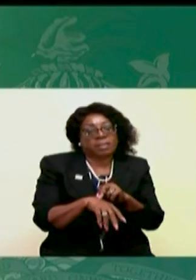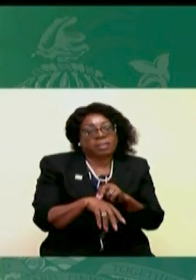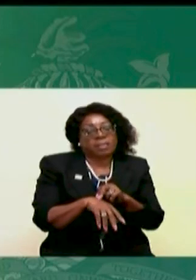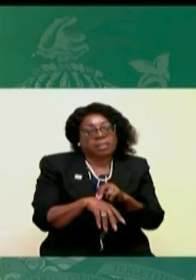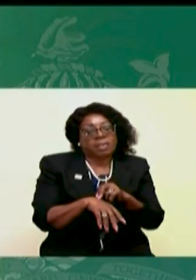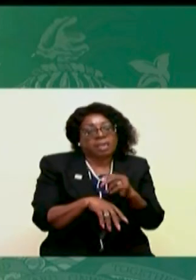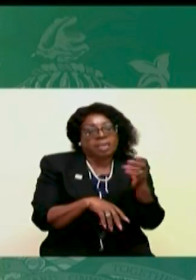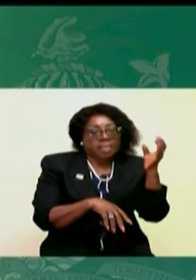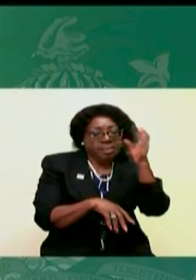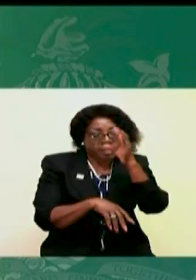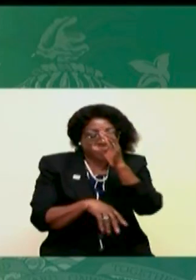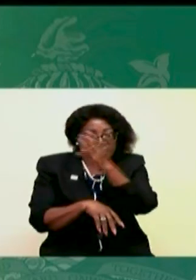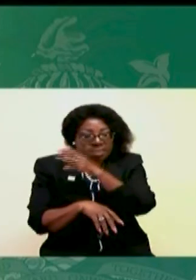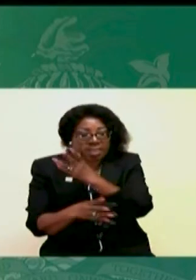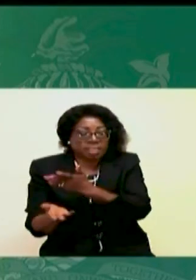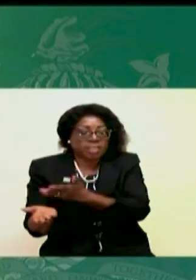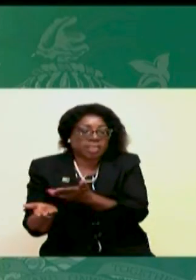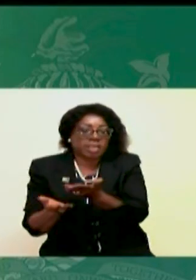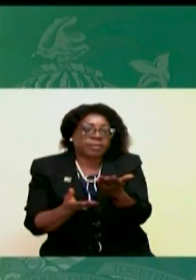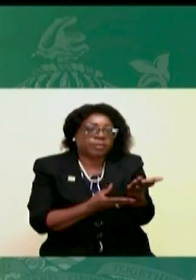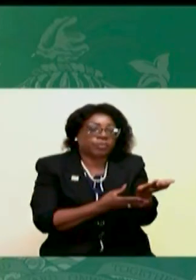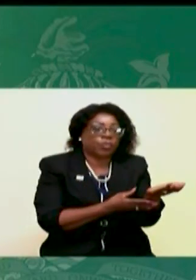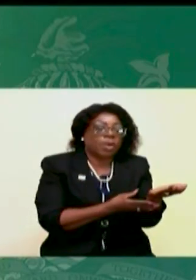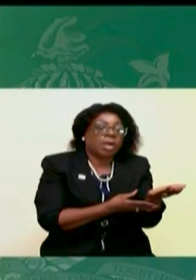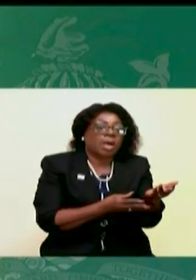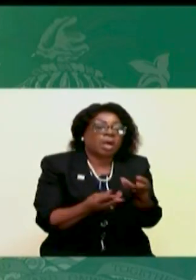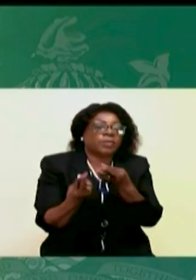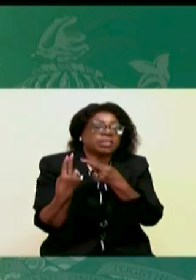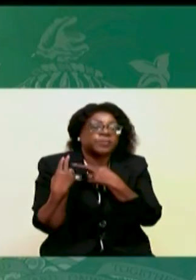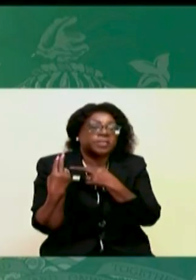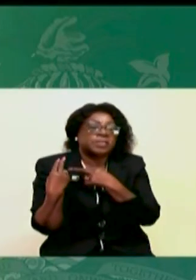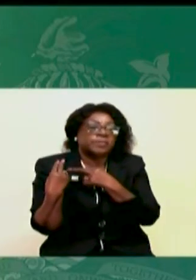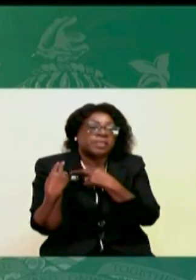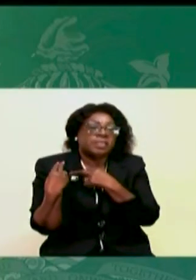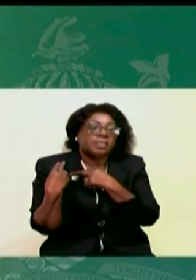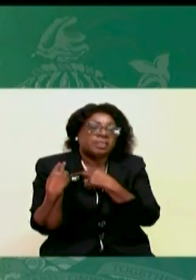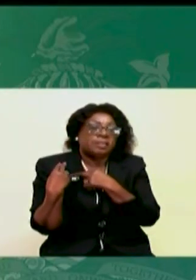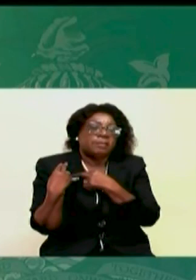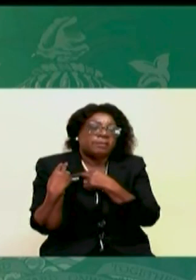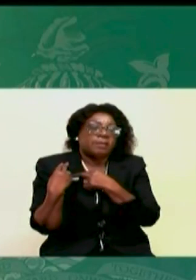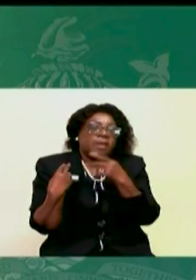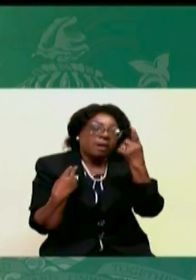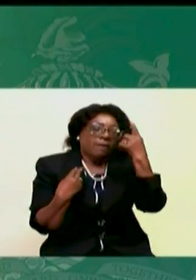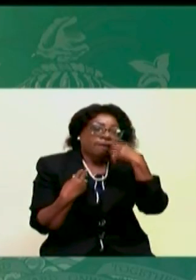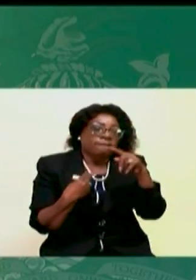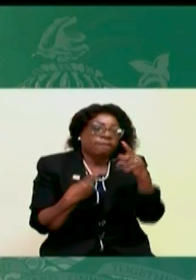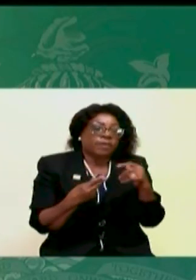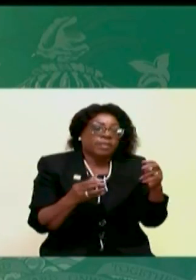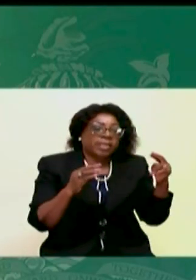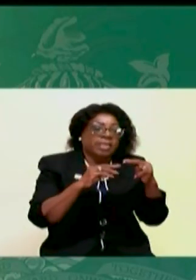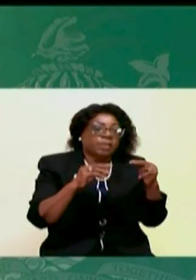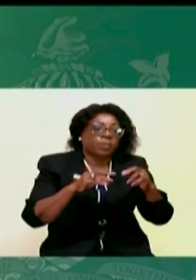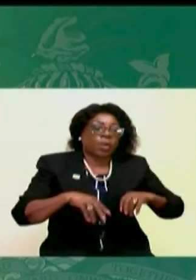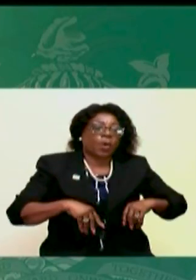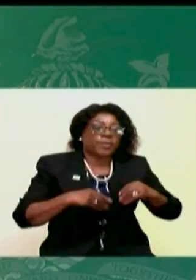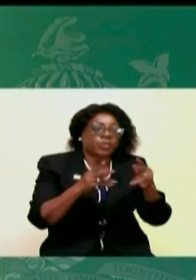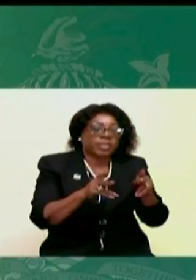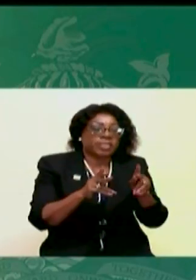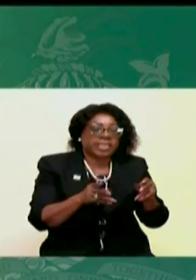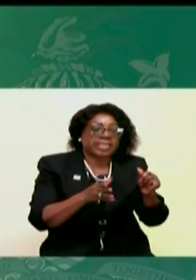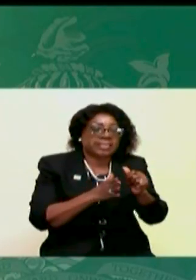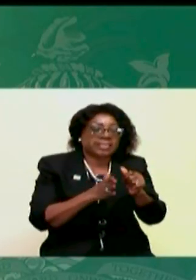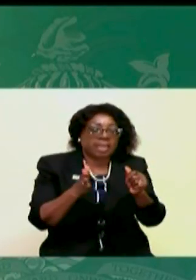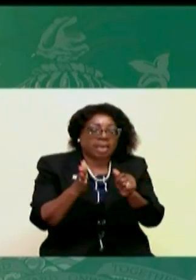they're seeking to carry through our responsibility as for the Equal Opportunities Act passed